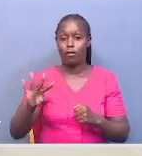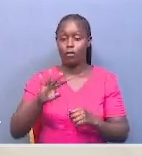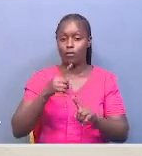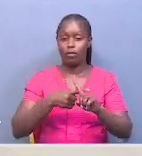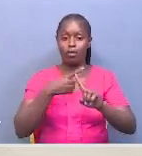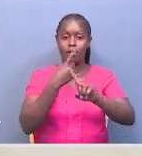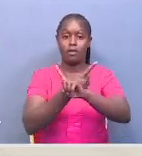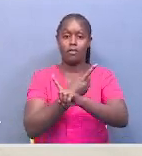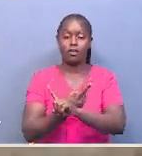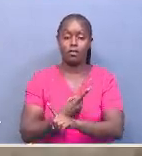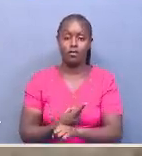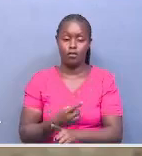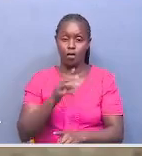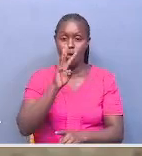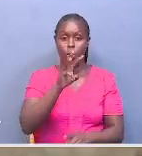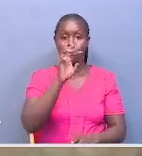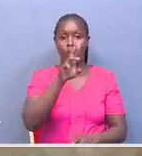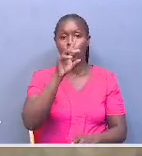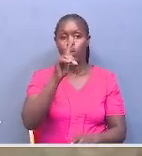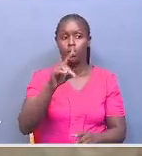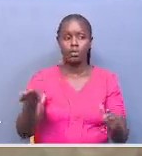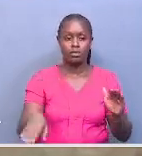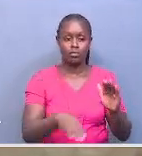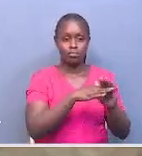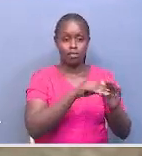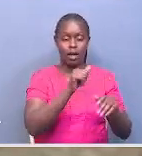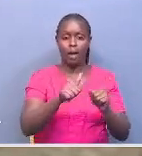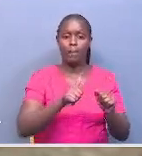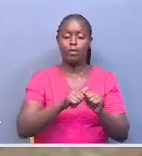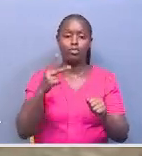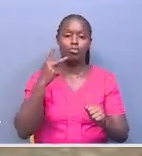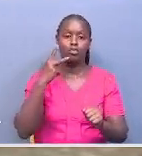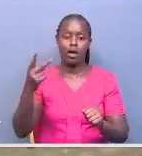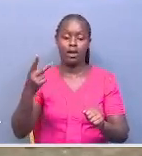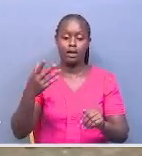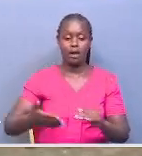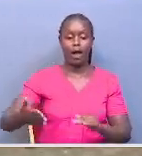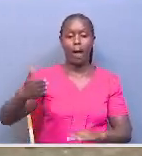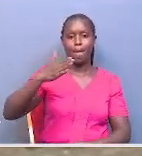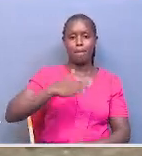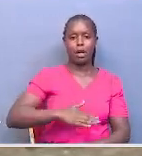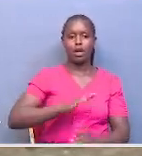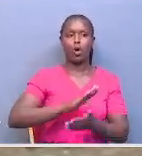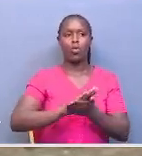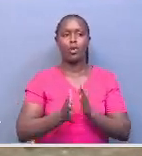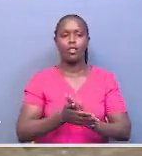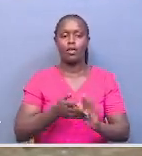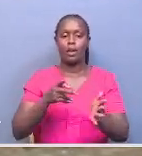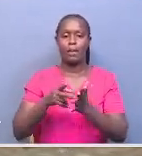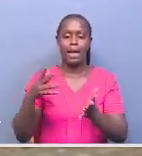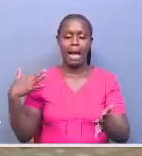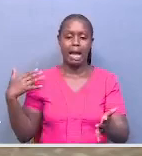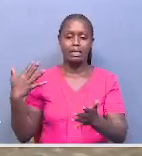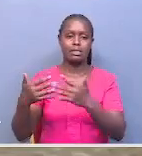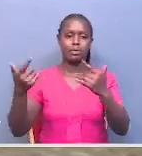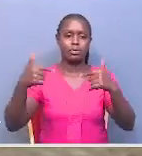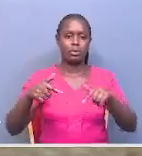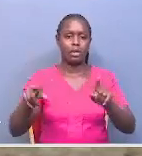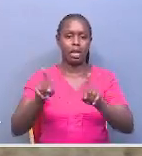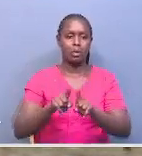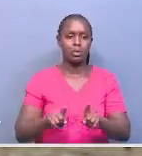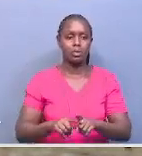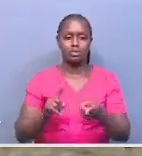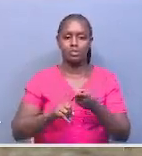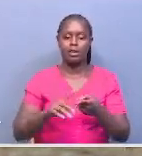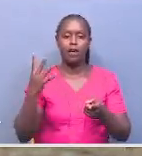various cadres were dismissed. About 200 were reinstated back to work with no pay to date, and a little over